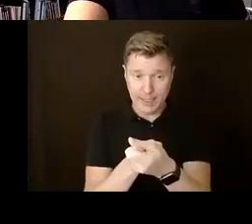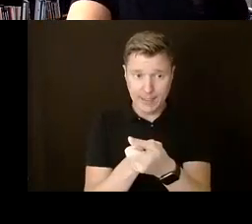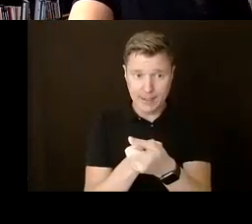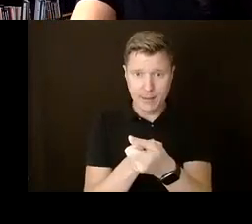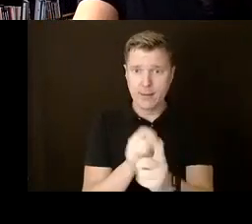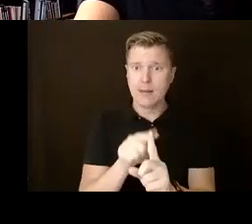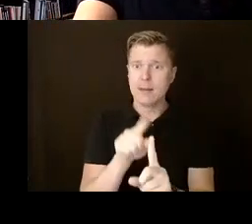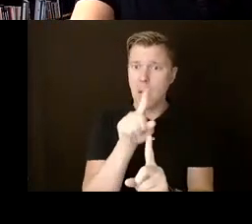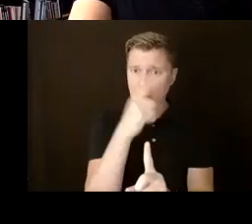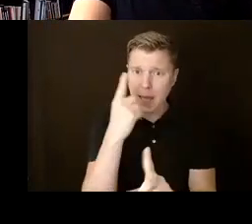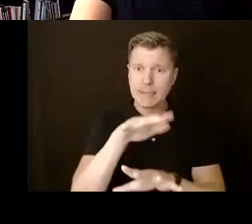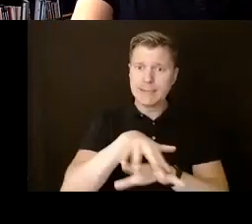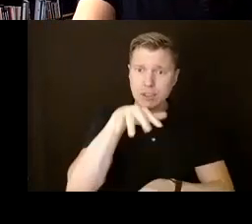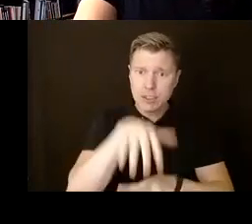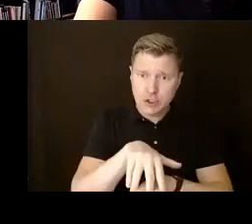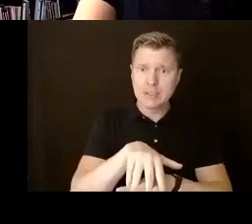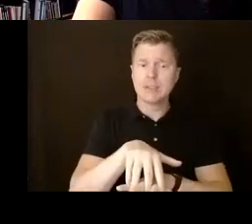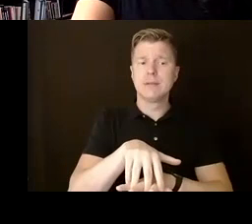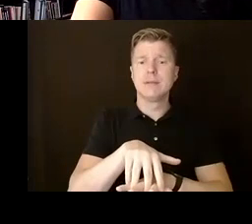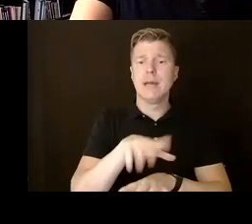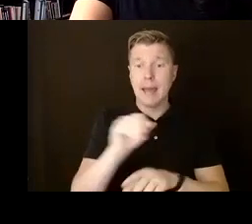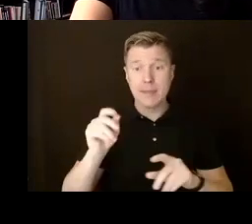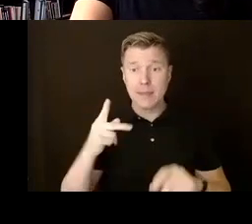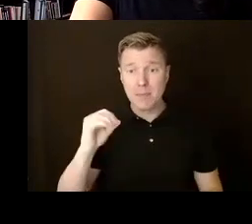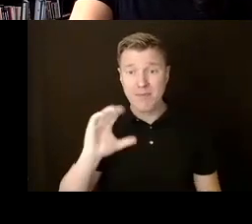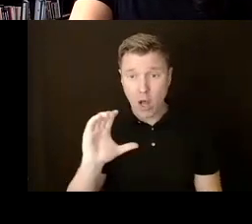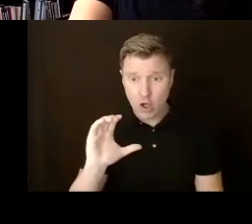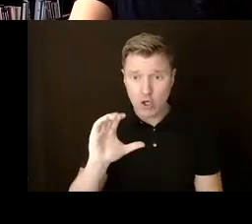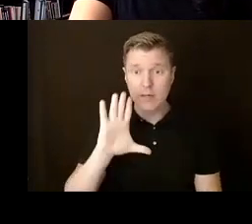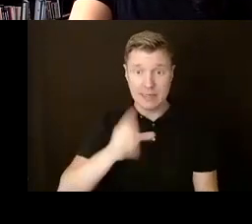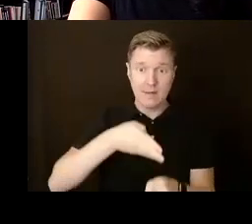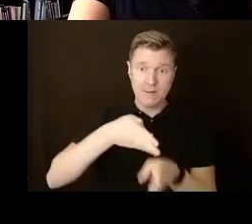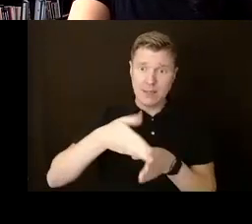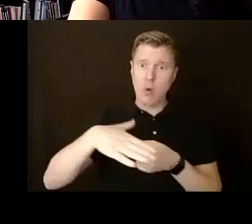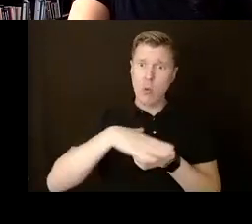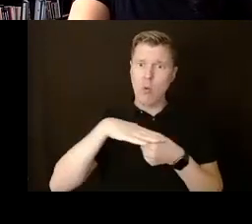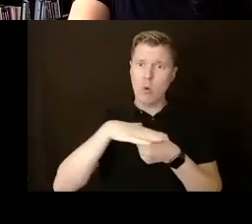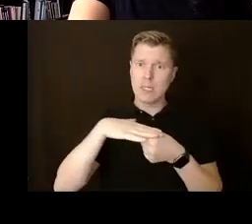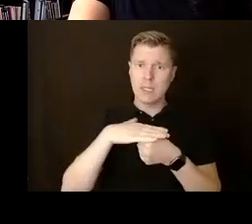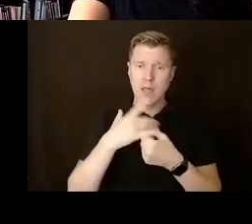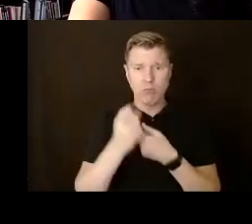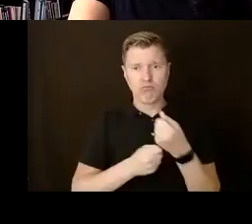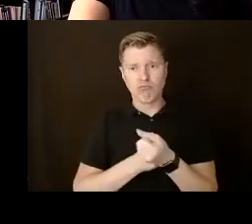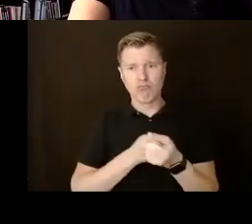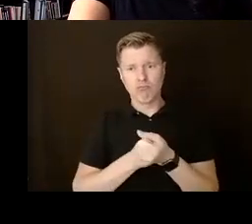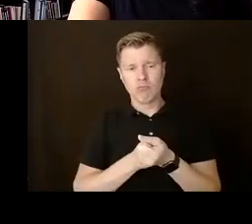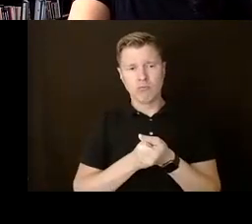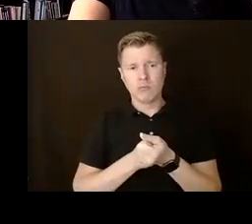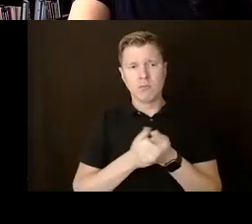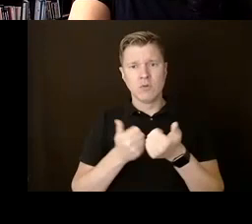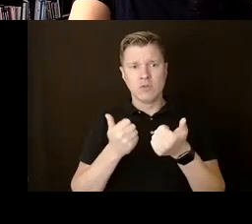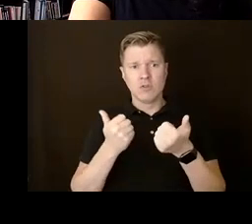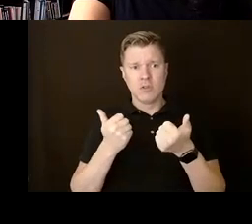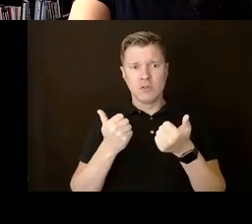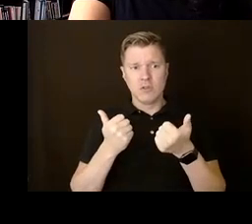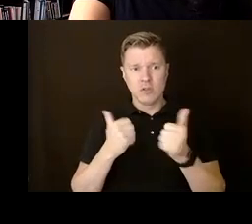Indigenous, and, you know, the Black folks, Indigenous folks, and the people of color in the field locally, to just try to keep staying. And I